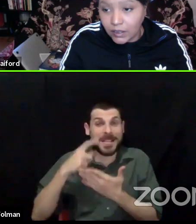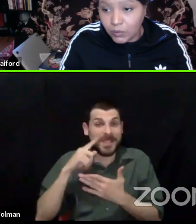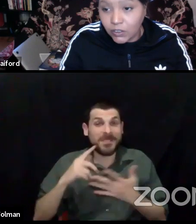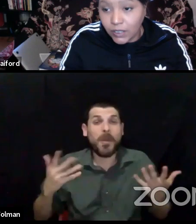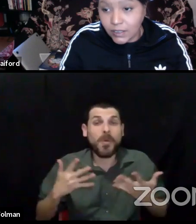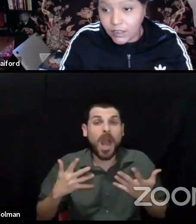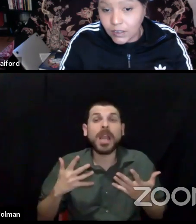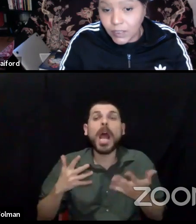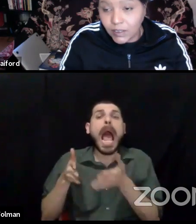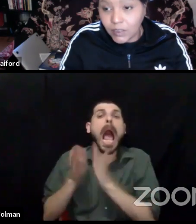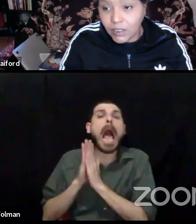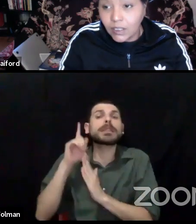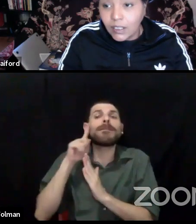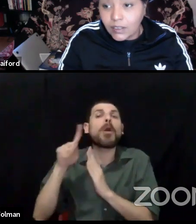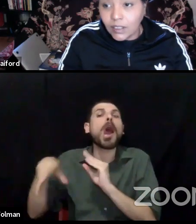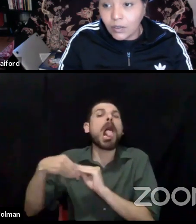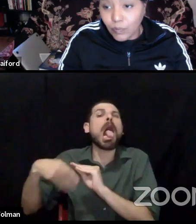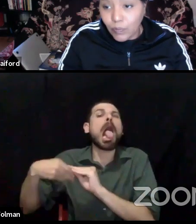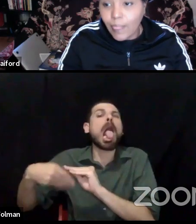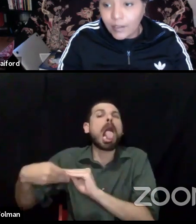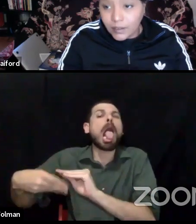and this